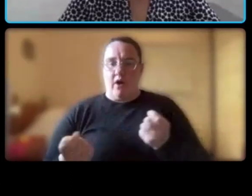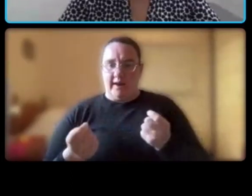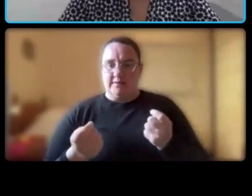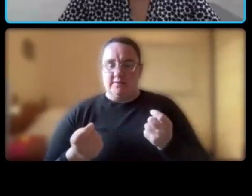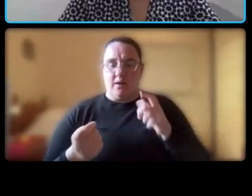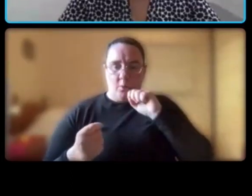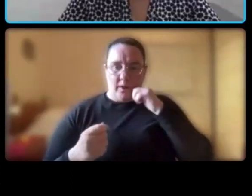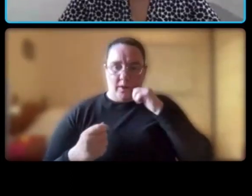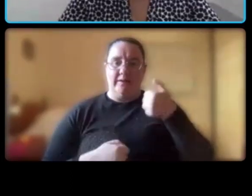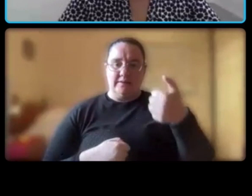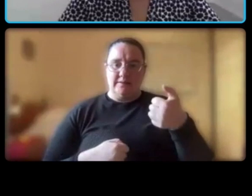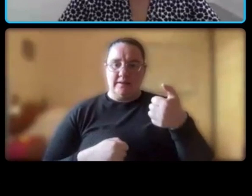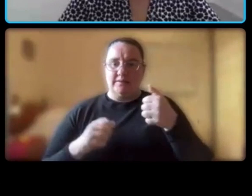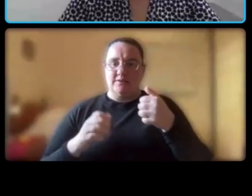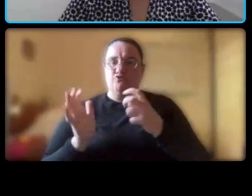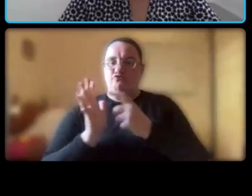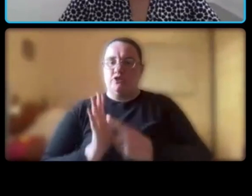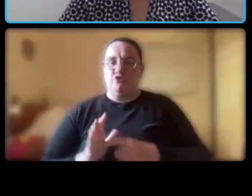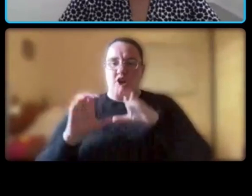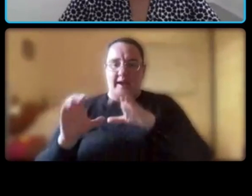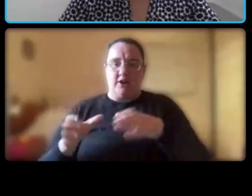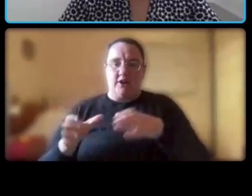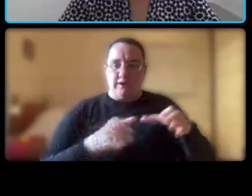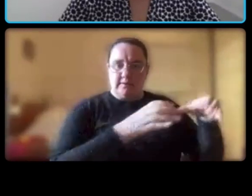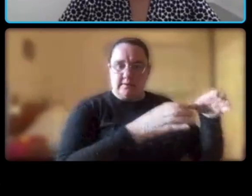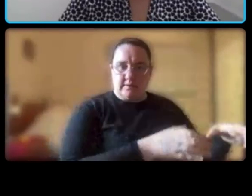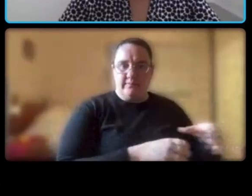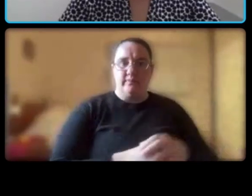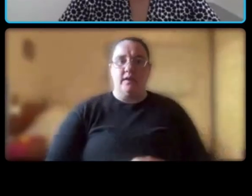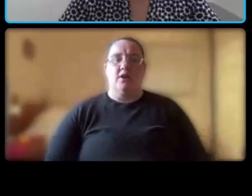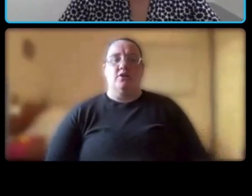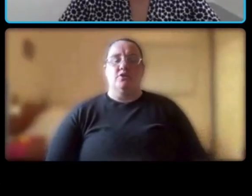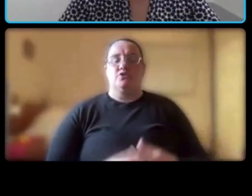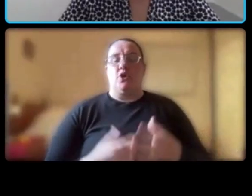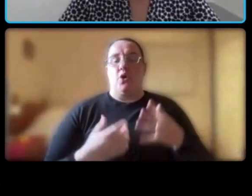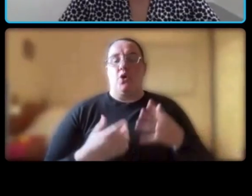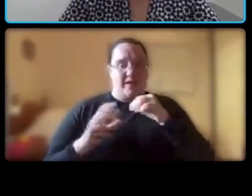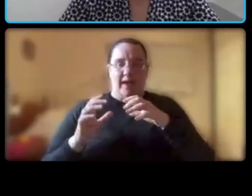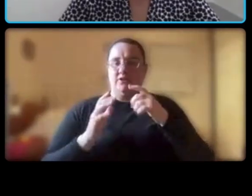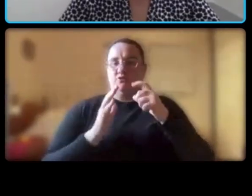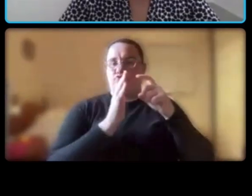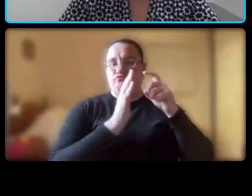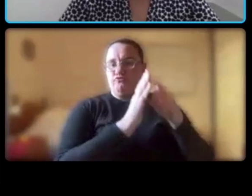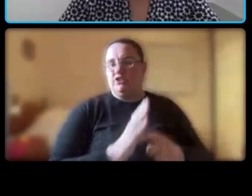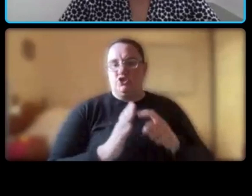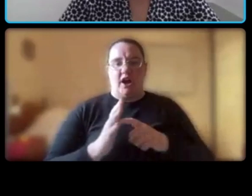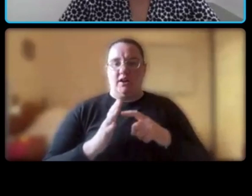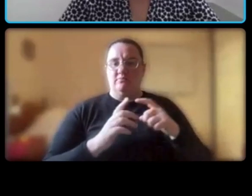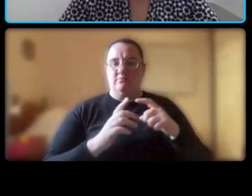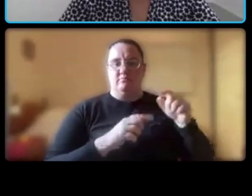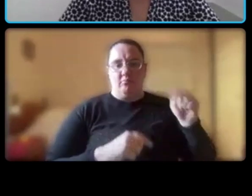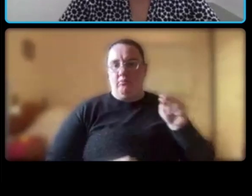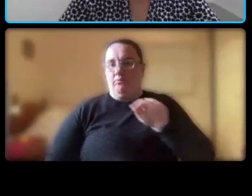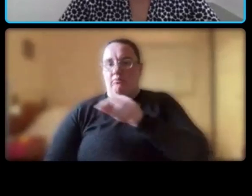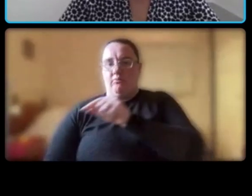categories. There is flexibility built in, with providers able to register into 1 or more categories and deliver a subset or all